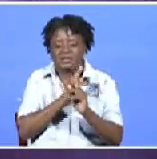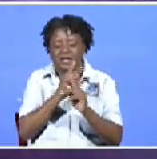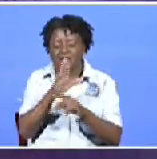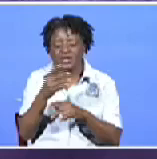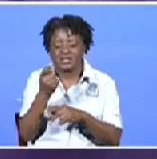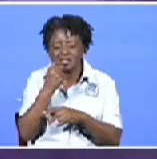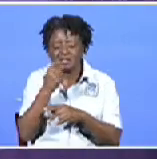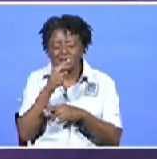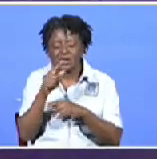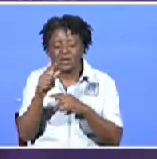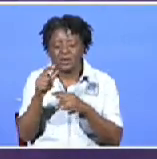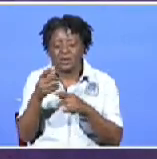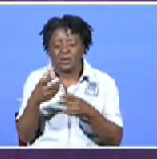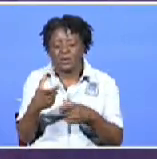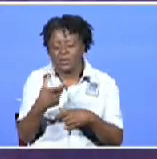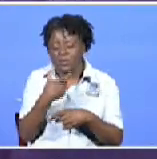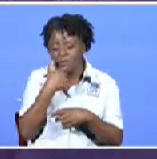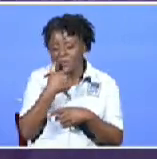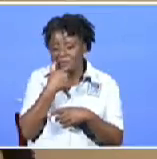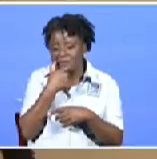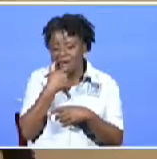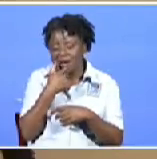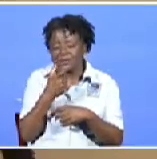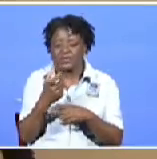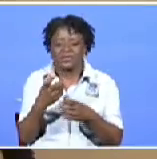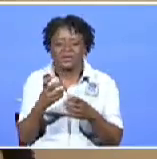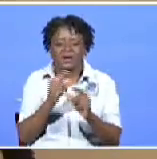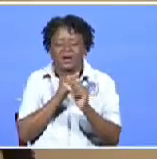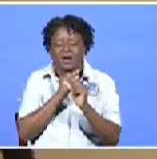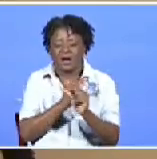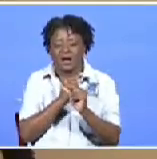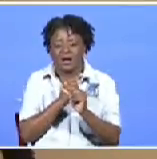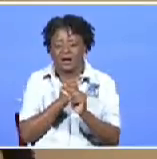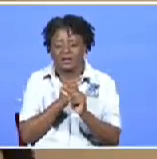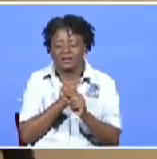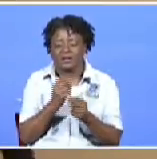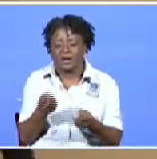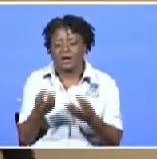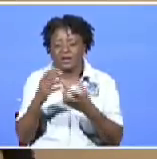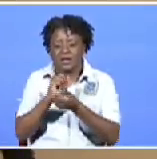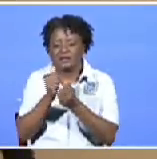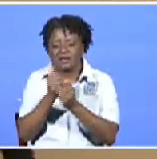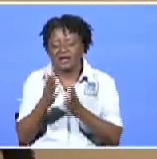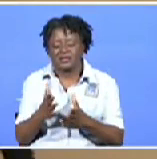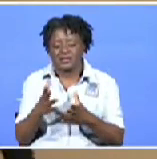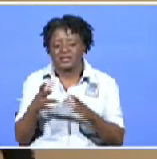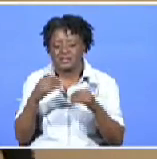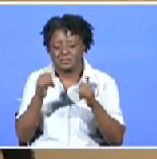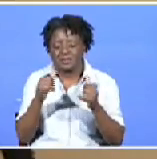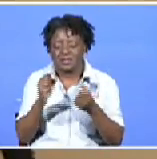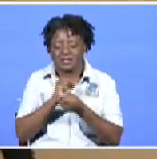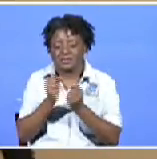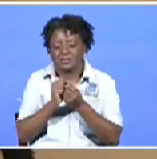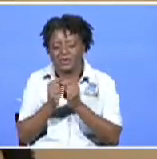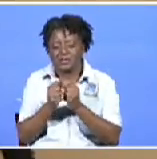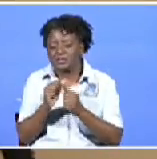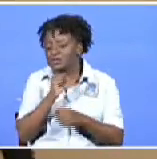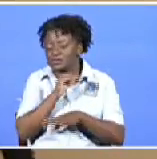guard when doing certain extracurricular activities. A lot of our athletes play sports without wearing a mouth